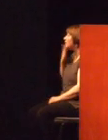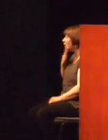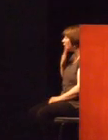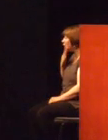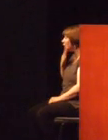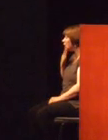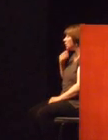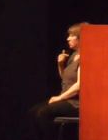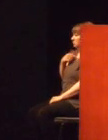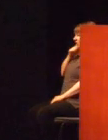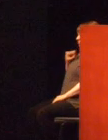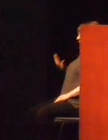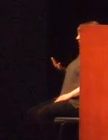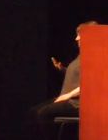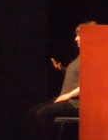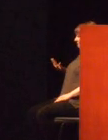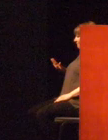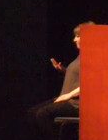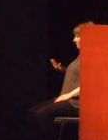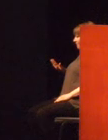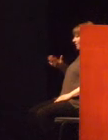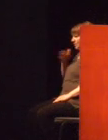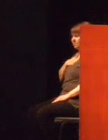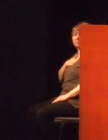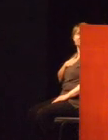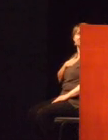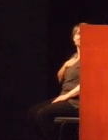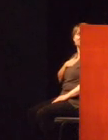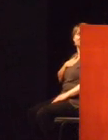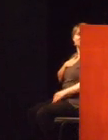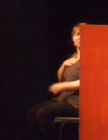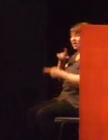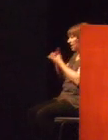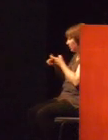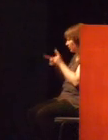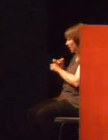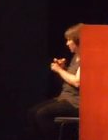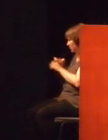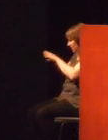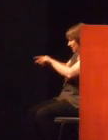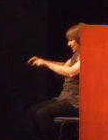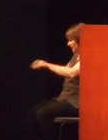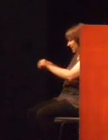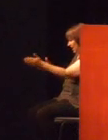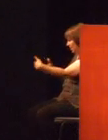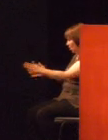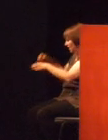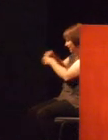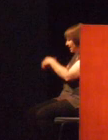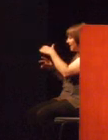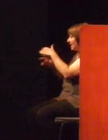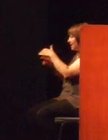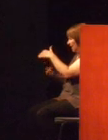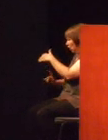was when I was 5 years old. My friend Mathu Subramanian says, my contact moment was at the sandbox in kindergarten. Somebody said, you